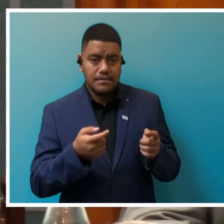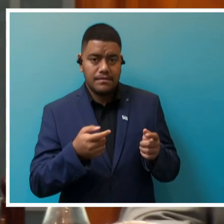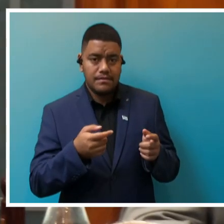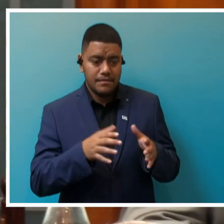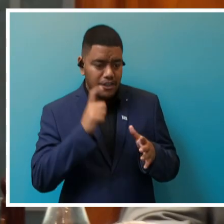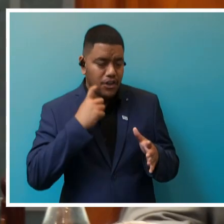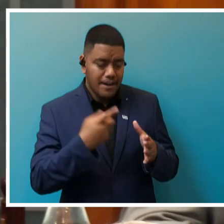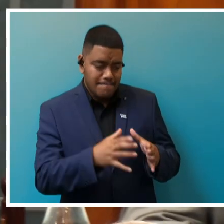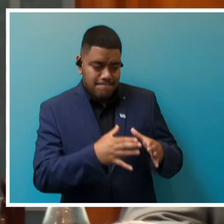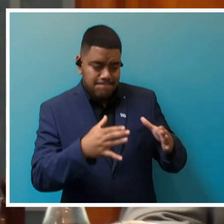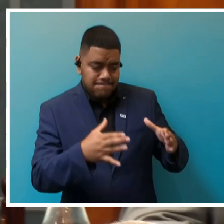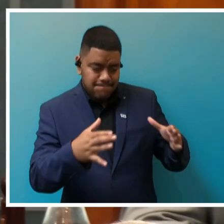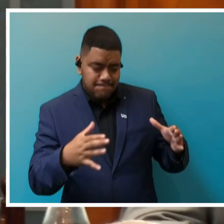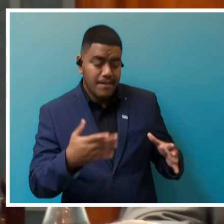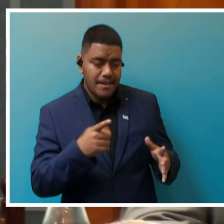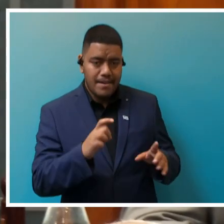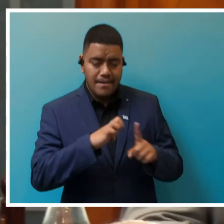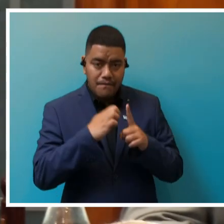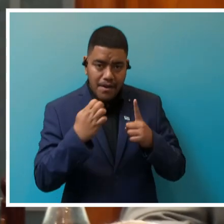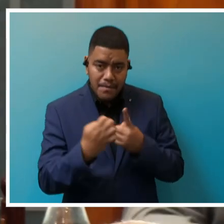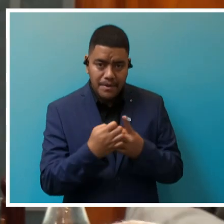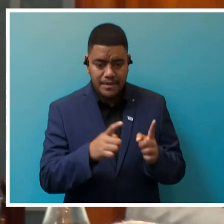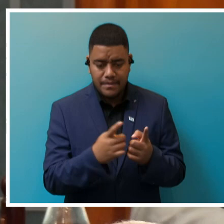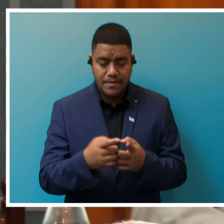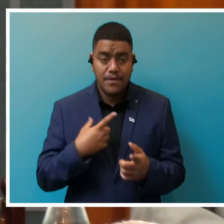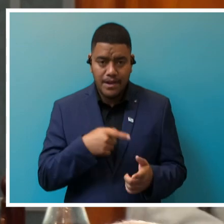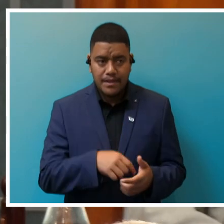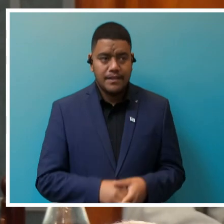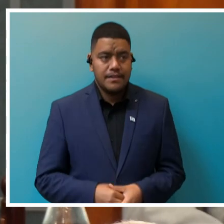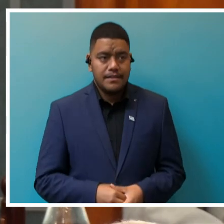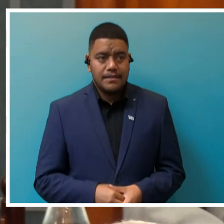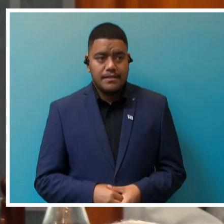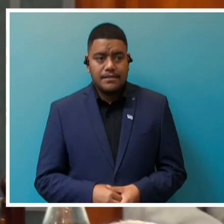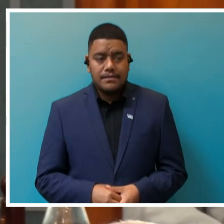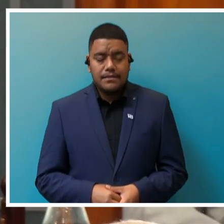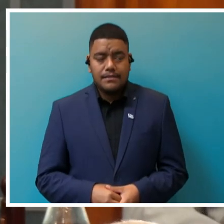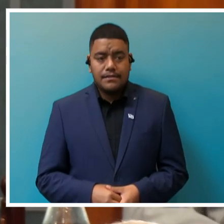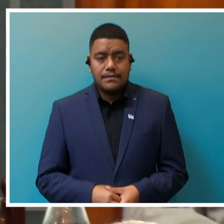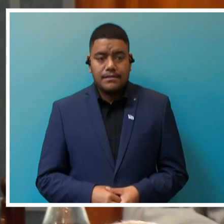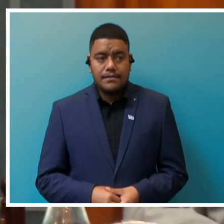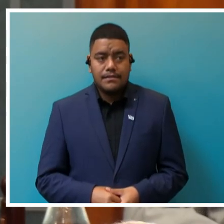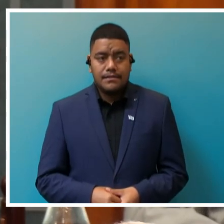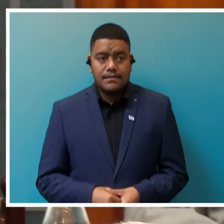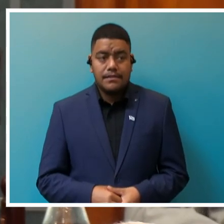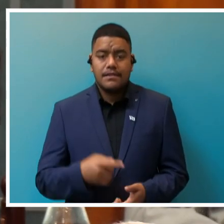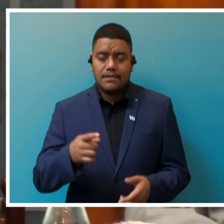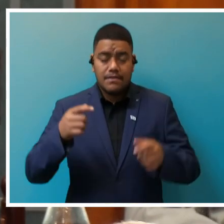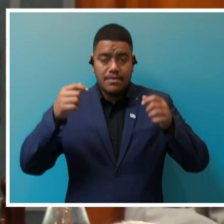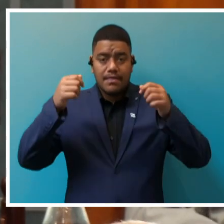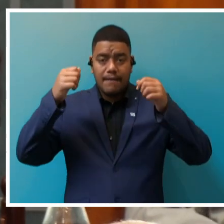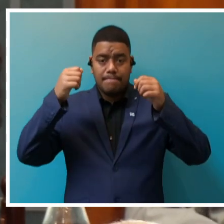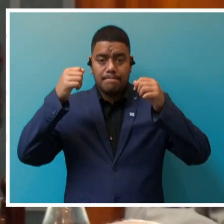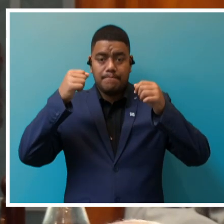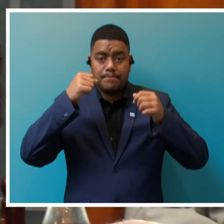and environment, primarily because they graze rather than browse. Unlike goats, which tend